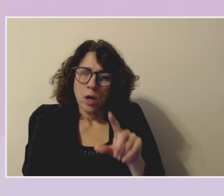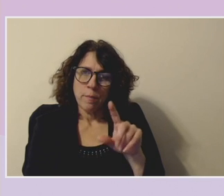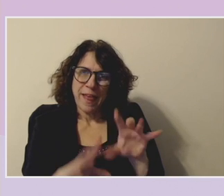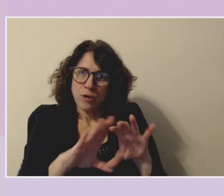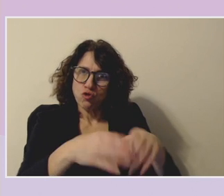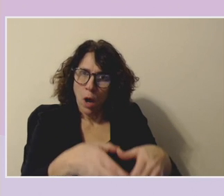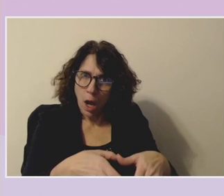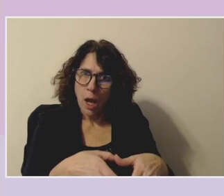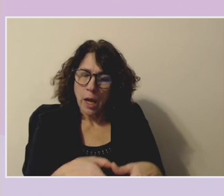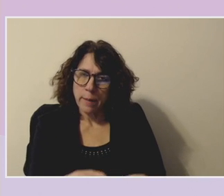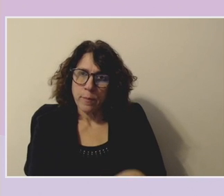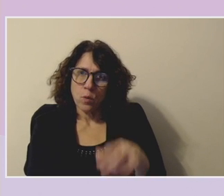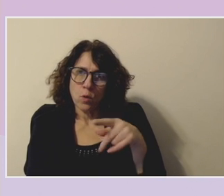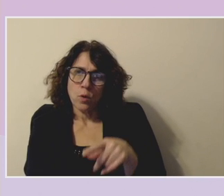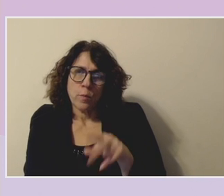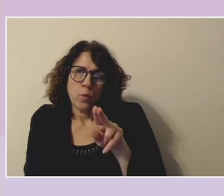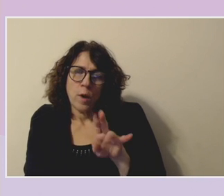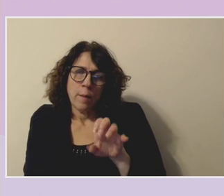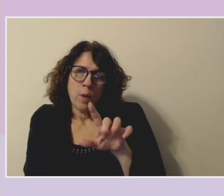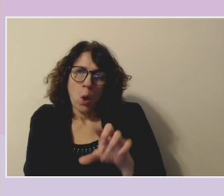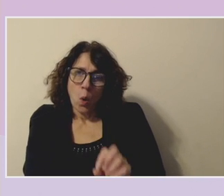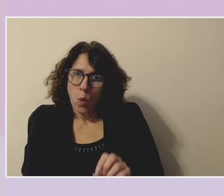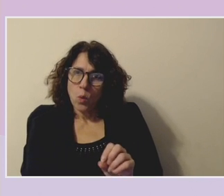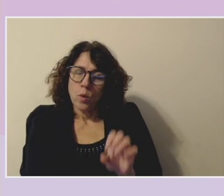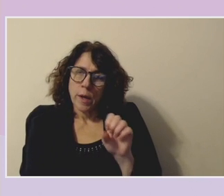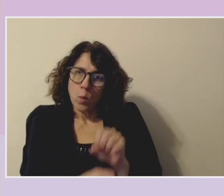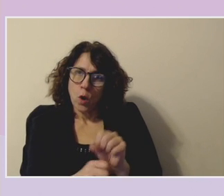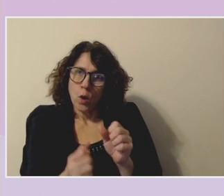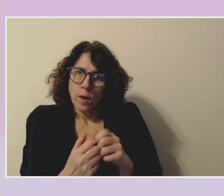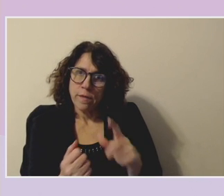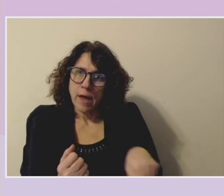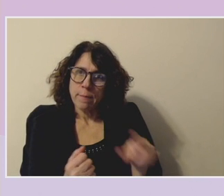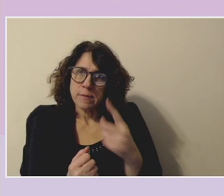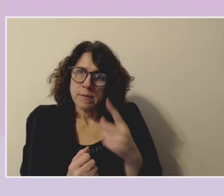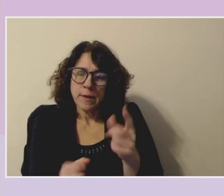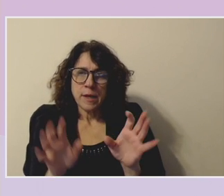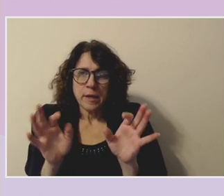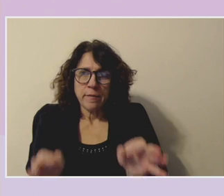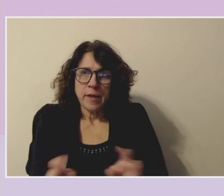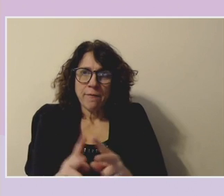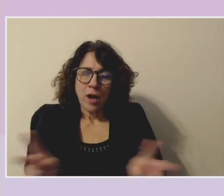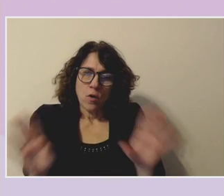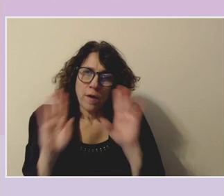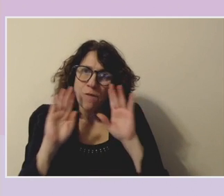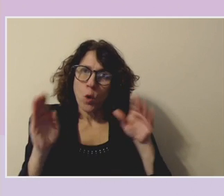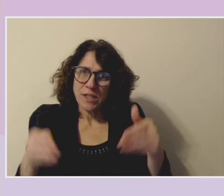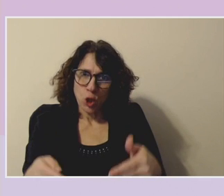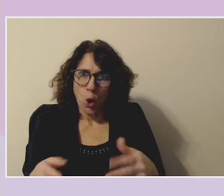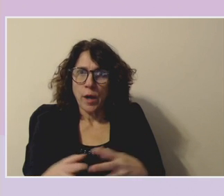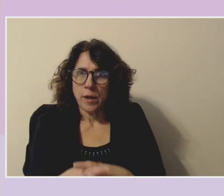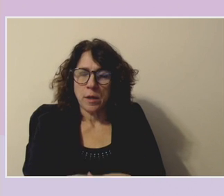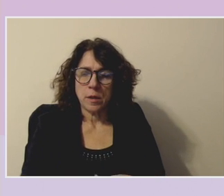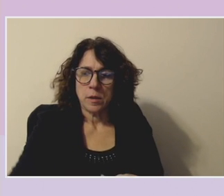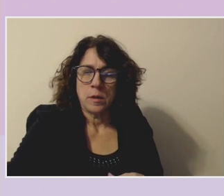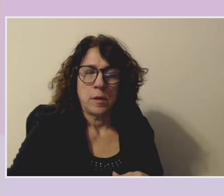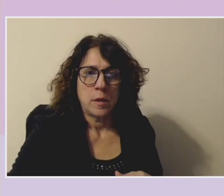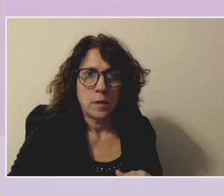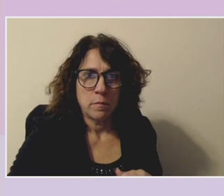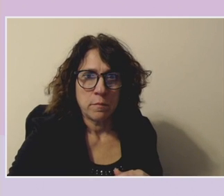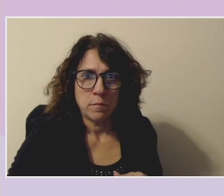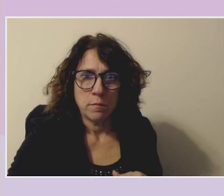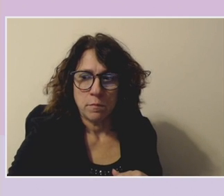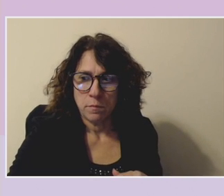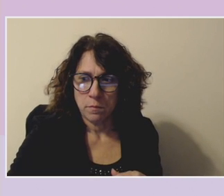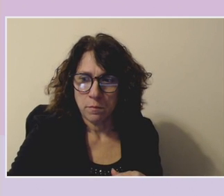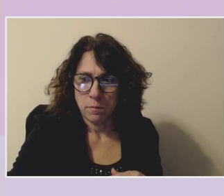come in and work with those individuals. So I think that's something we're definitely, you know, very focused on and want to be sure